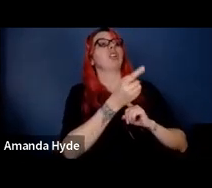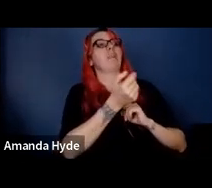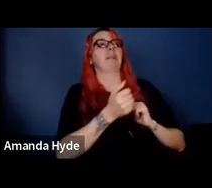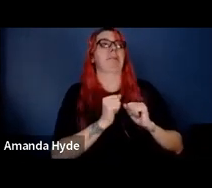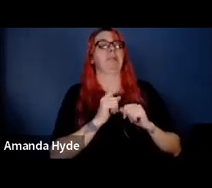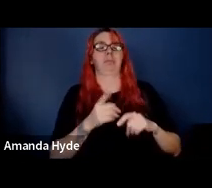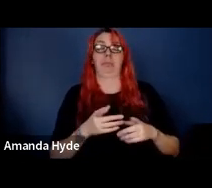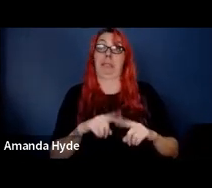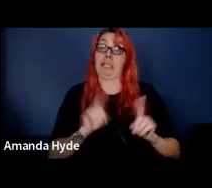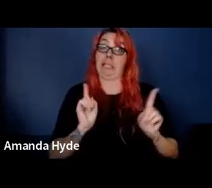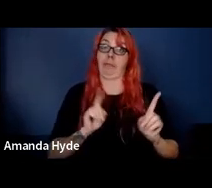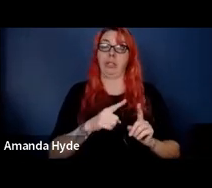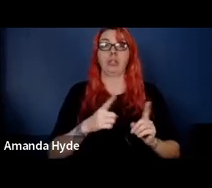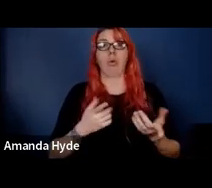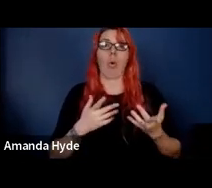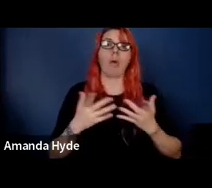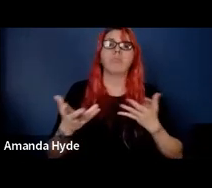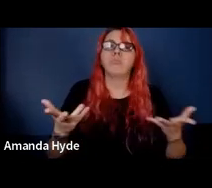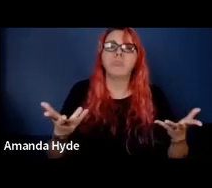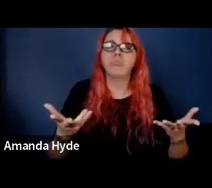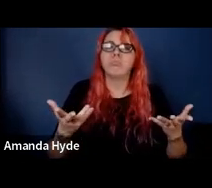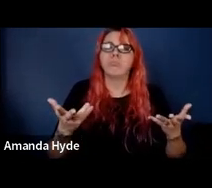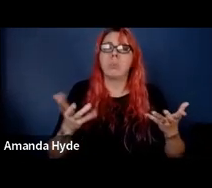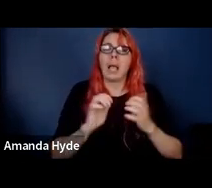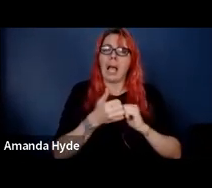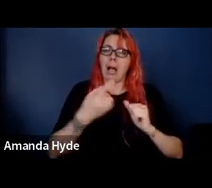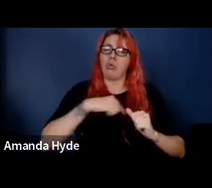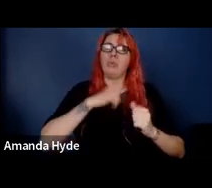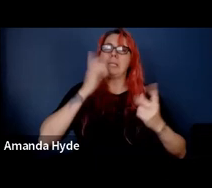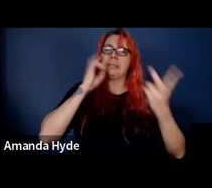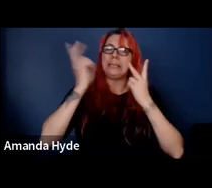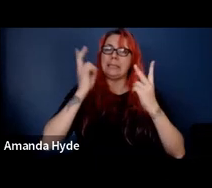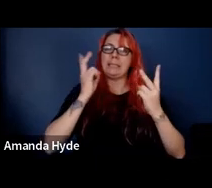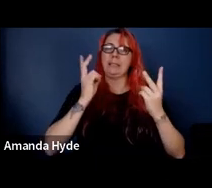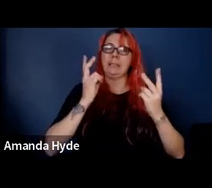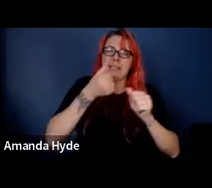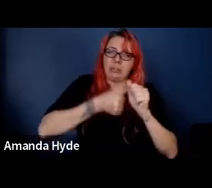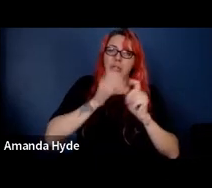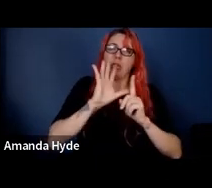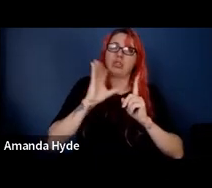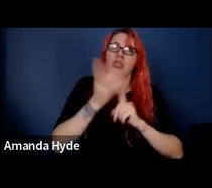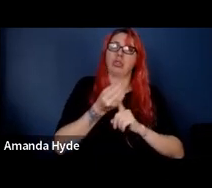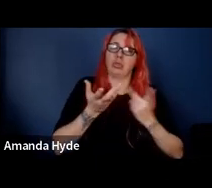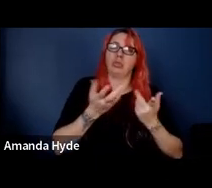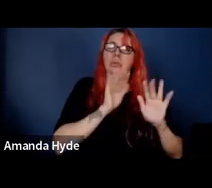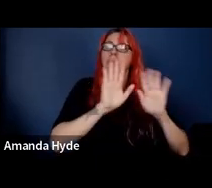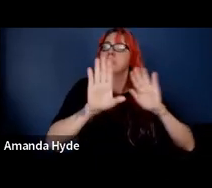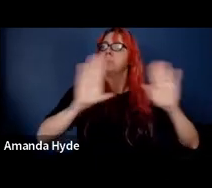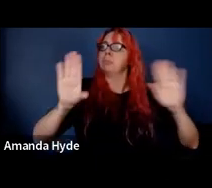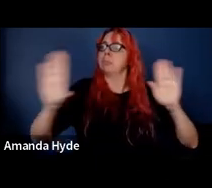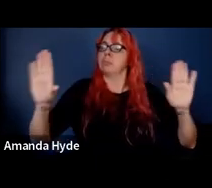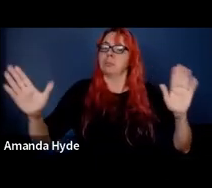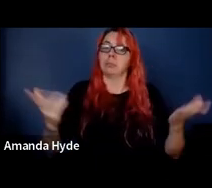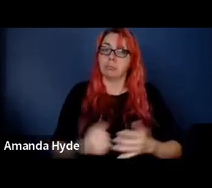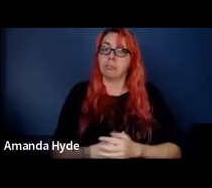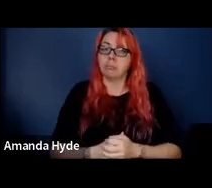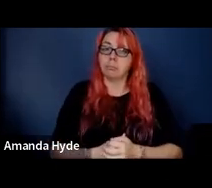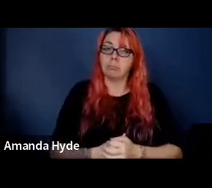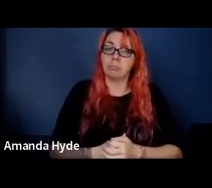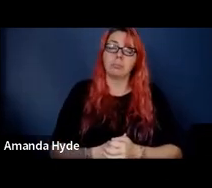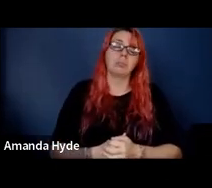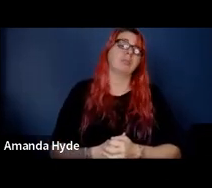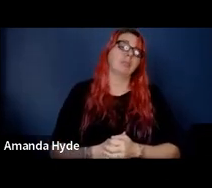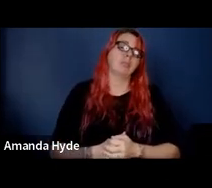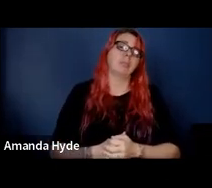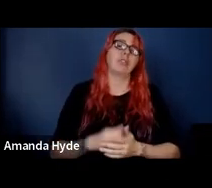different in ways that can also be stereotypical, for example? So not unpacking it enough to say that, well, it might be true for this one person, but it may not be